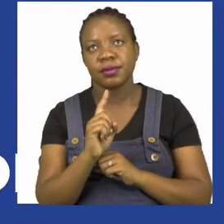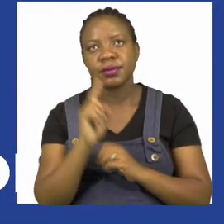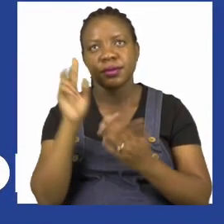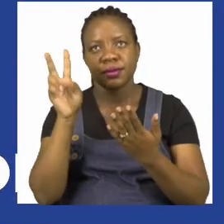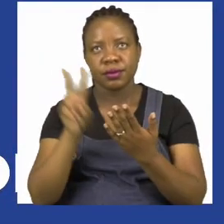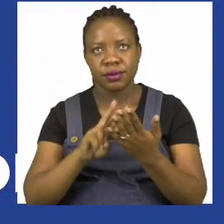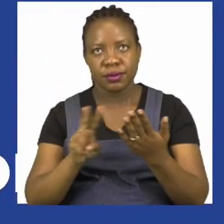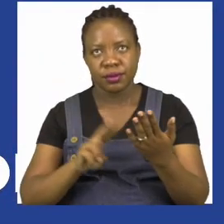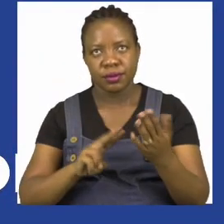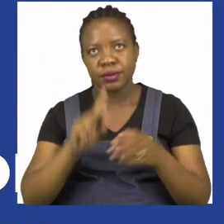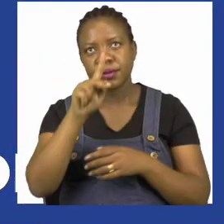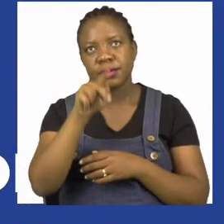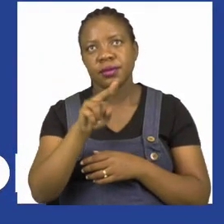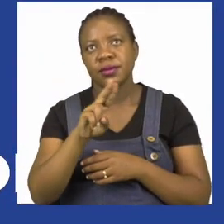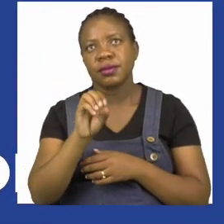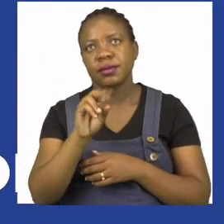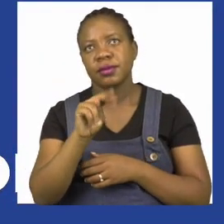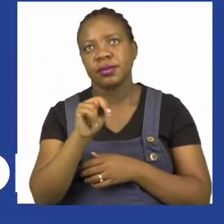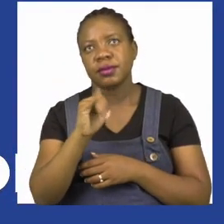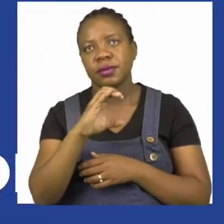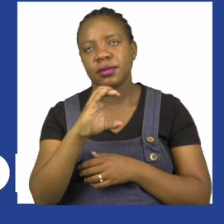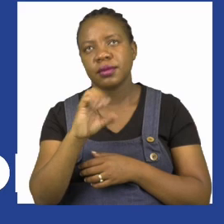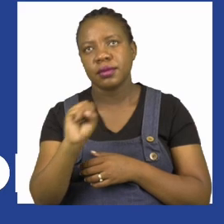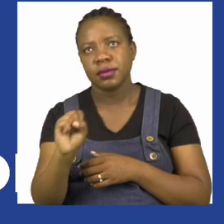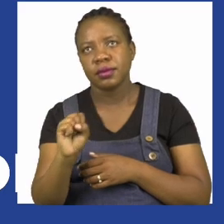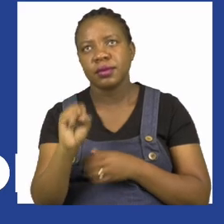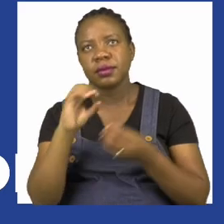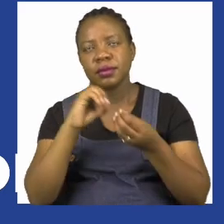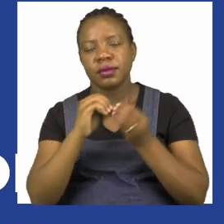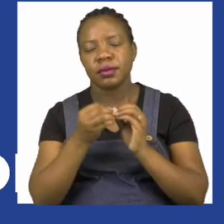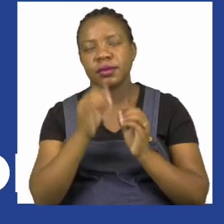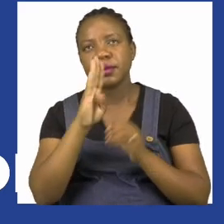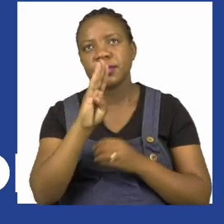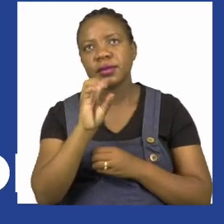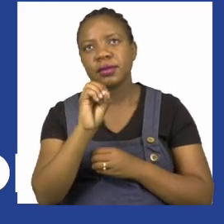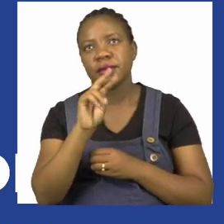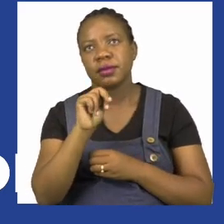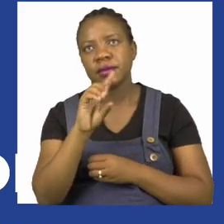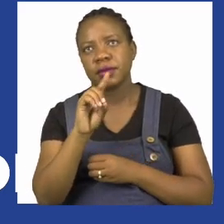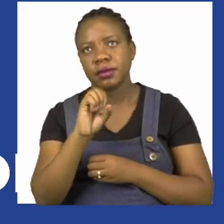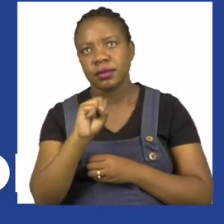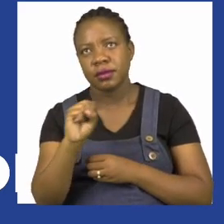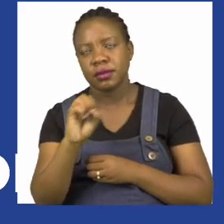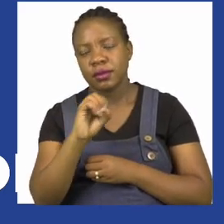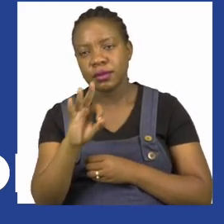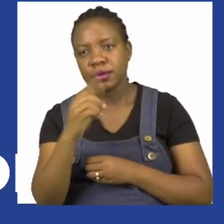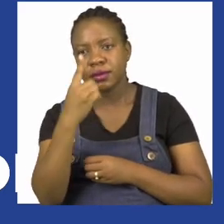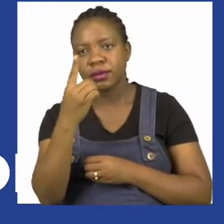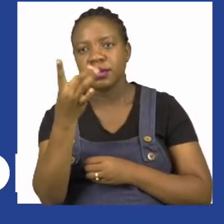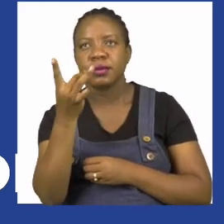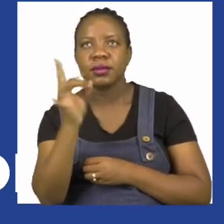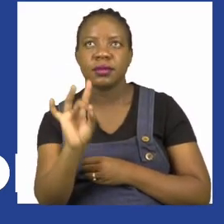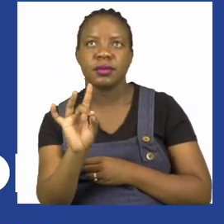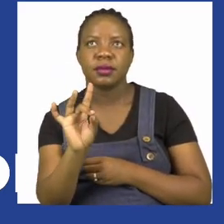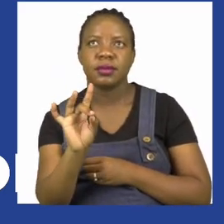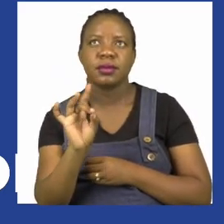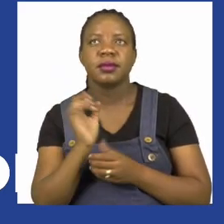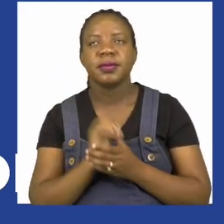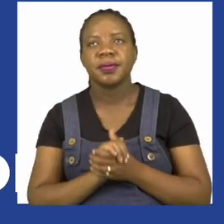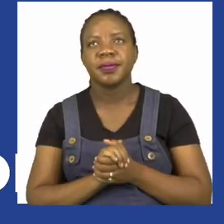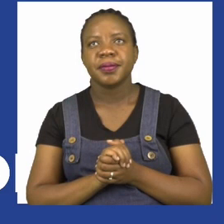doing reading comprehension, phonics, and the number bonds of 18.